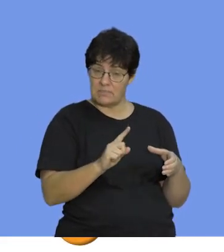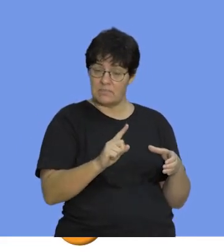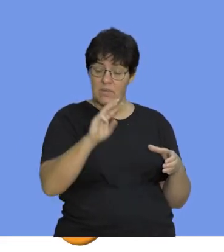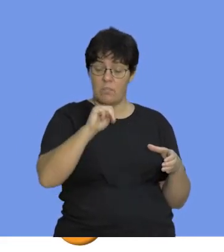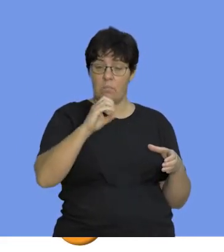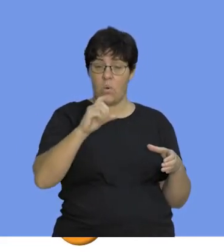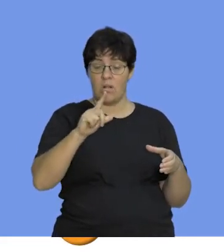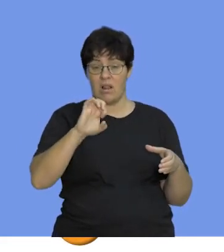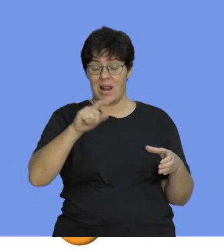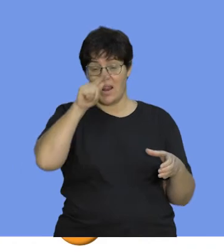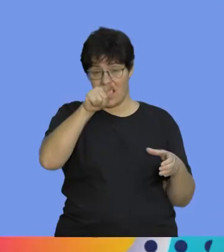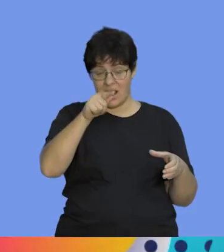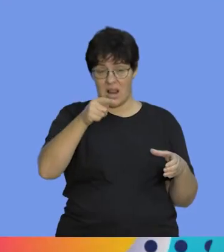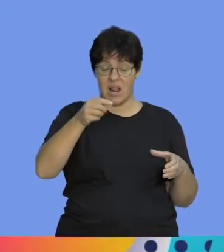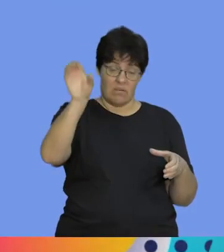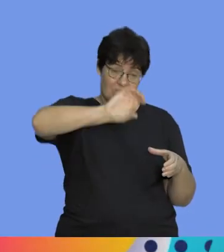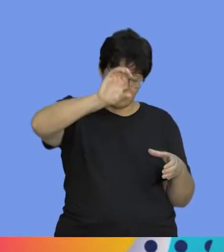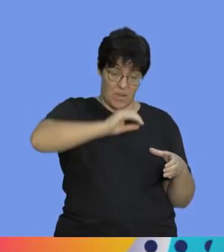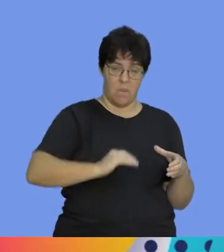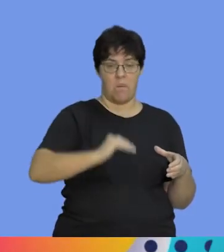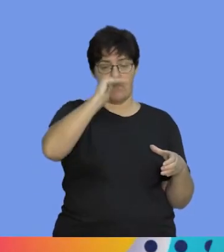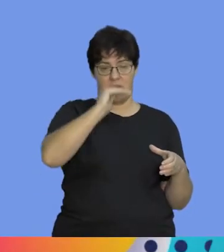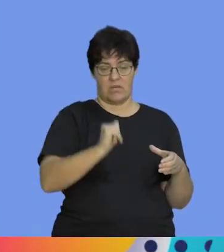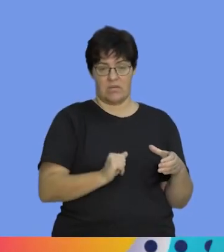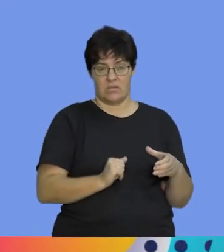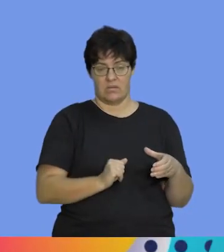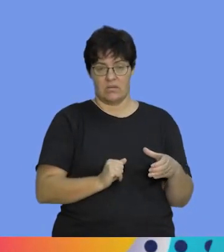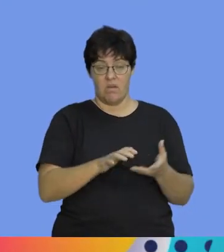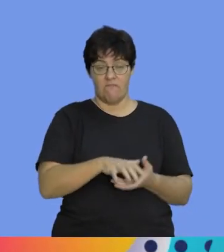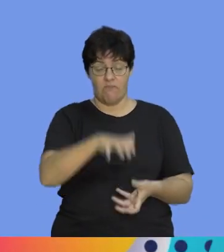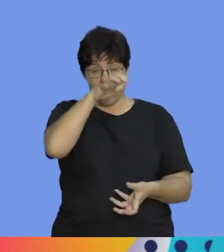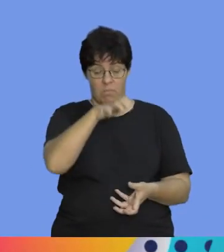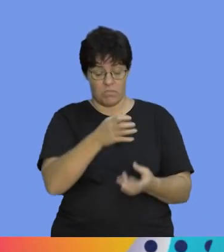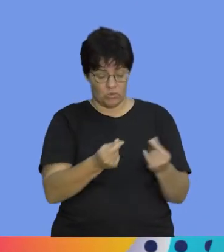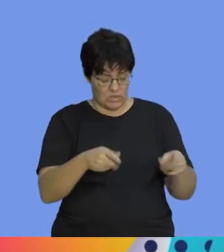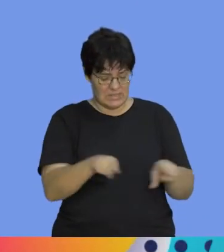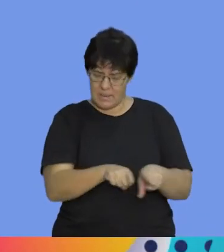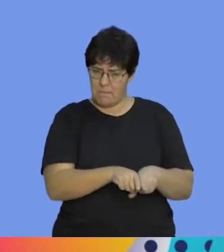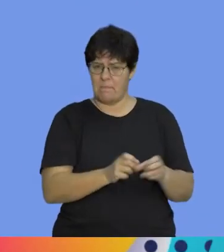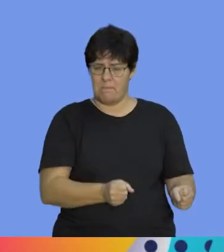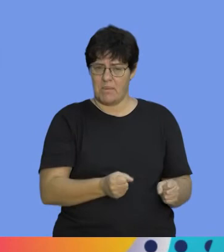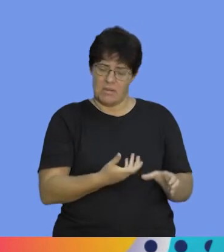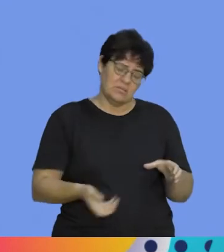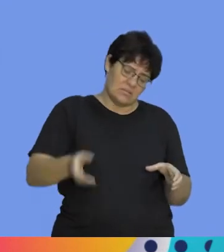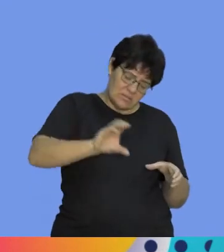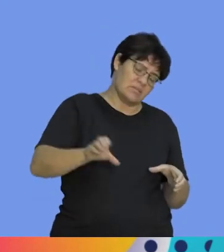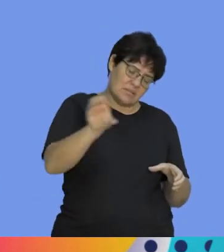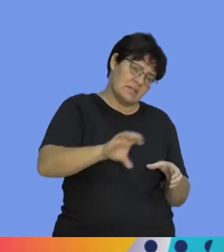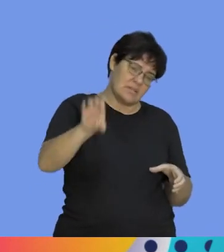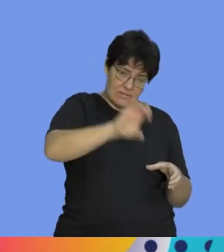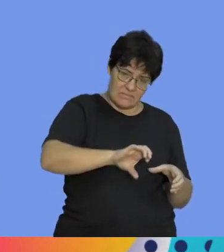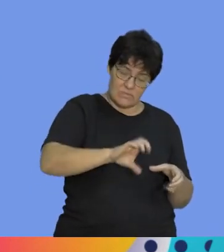The moles of the solid, it increases. So if the volume of solution stays the same and we keep on adding more